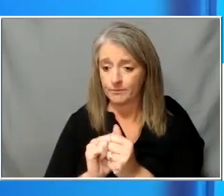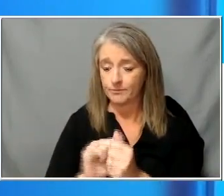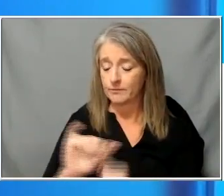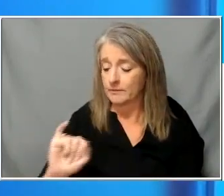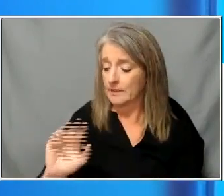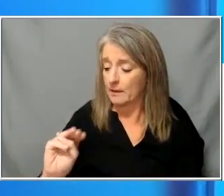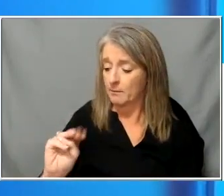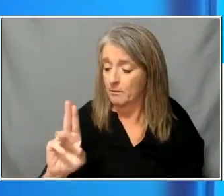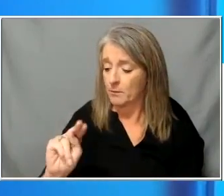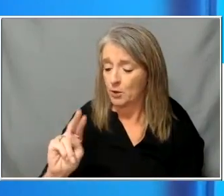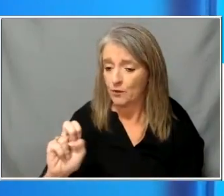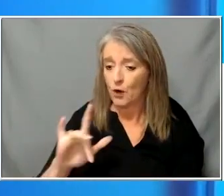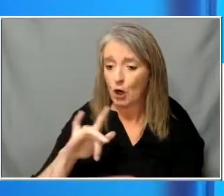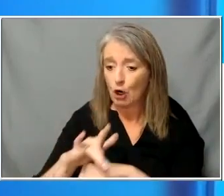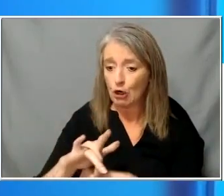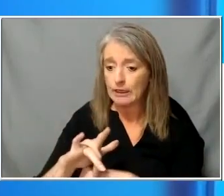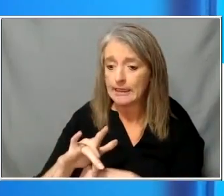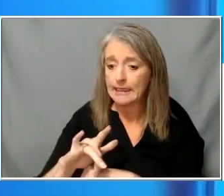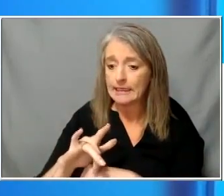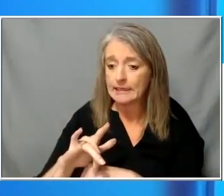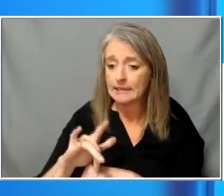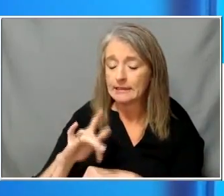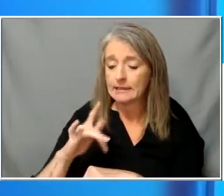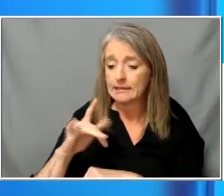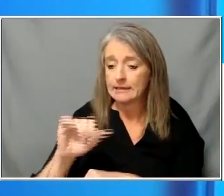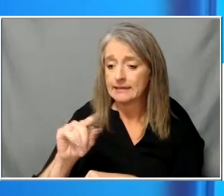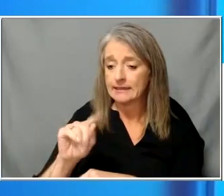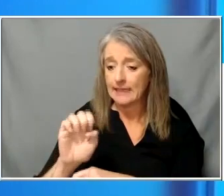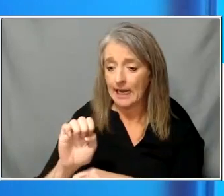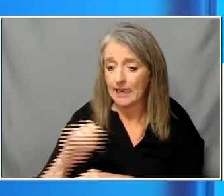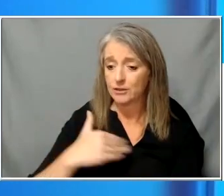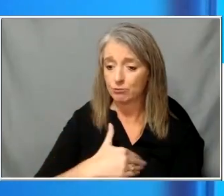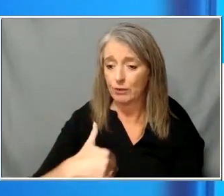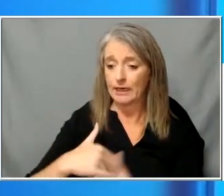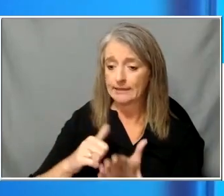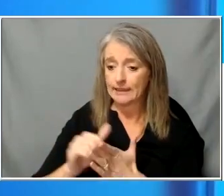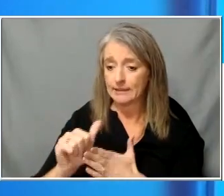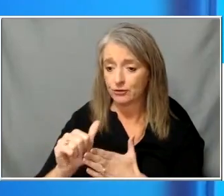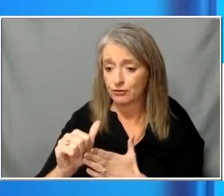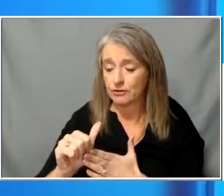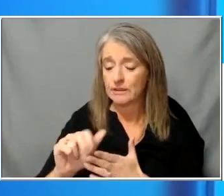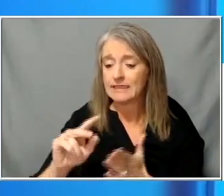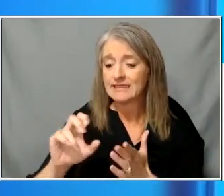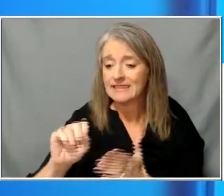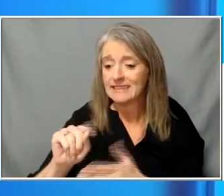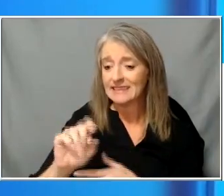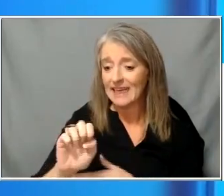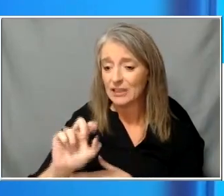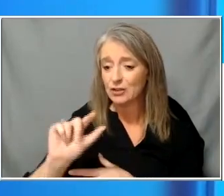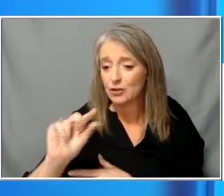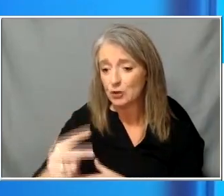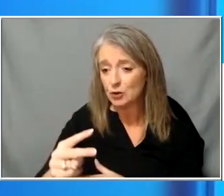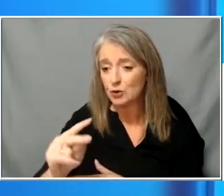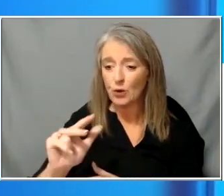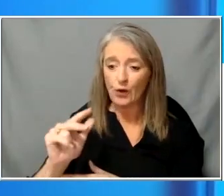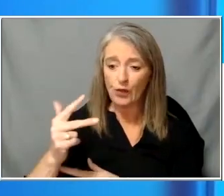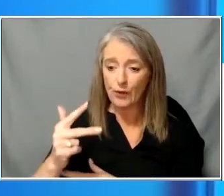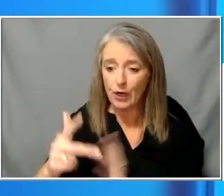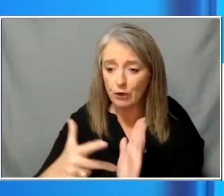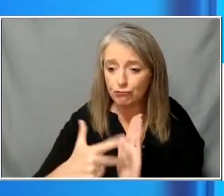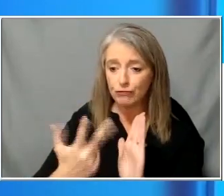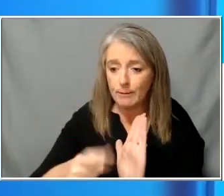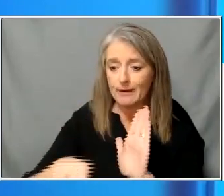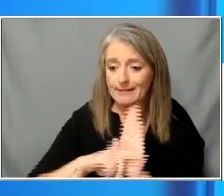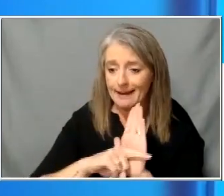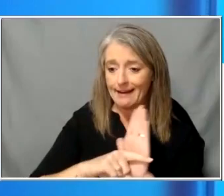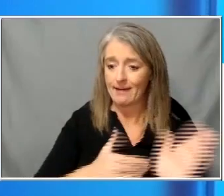early stage breast cancer last year, and that is for patients that have at least stage 2 or stage 3 triple negative breast cancer,